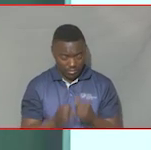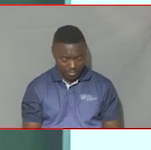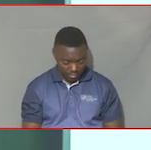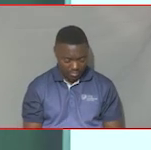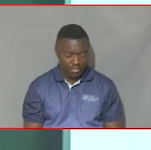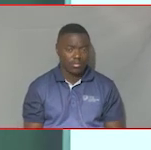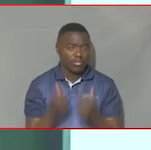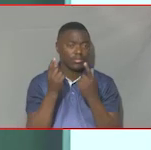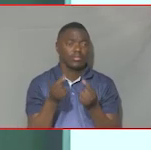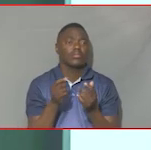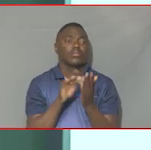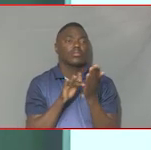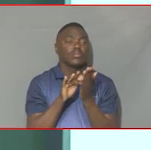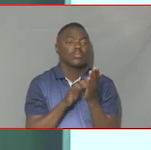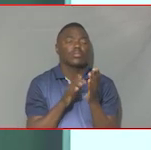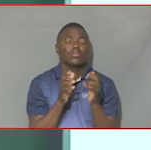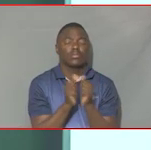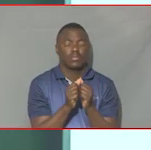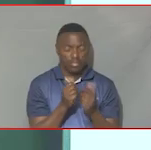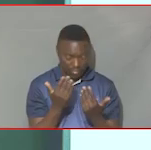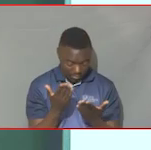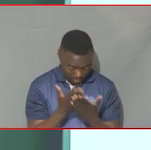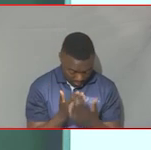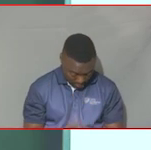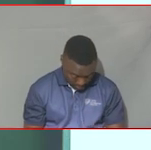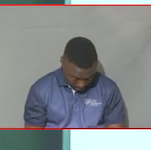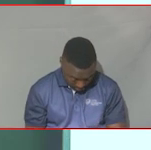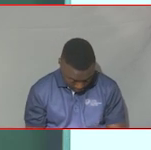to do that, to work out the correlation coefficient.